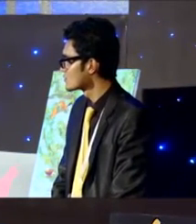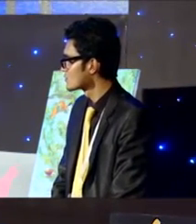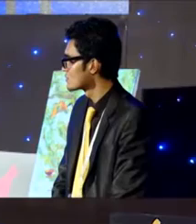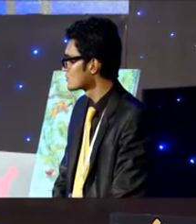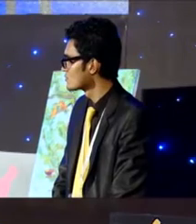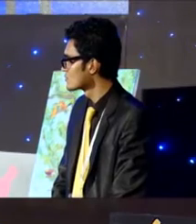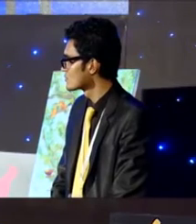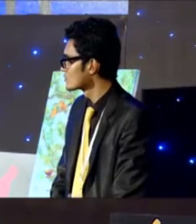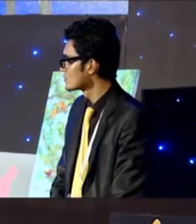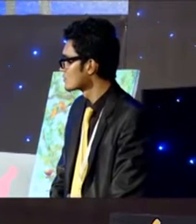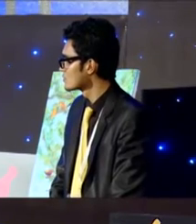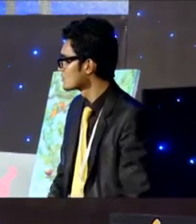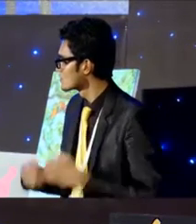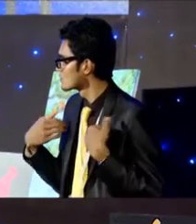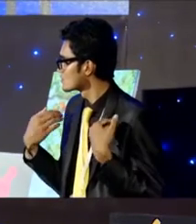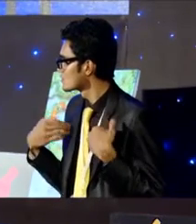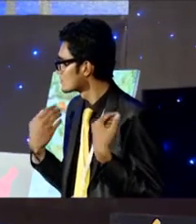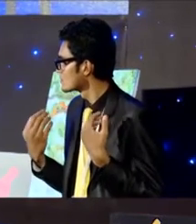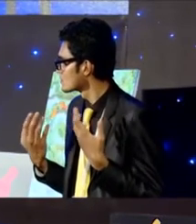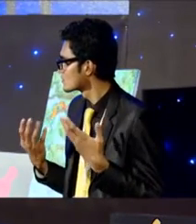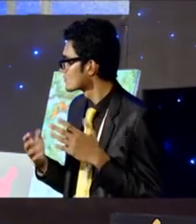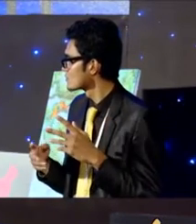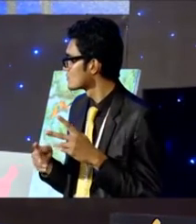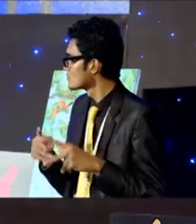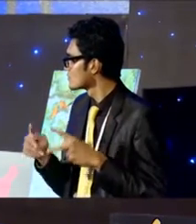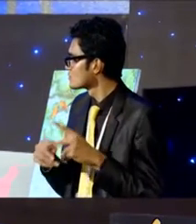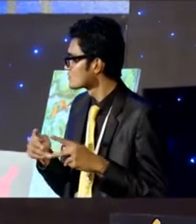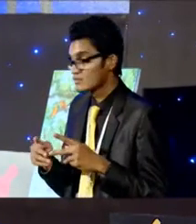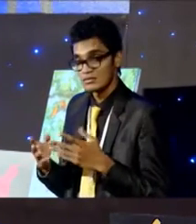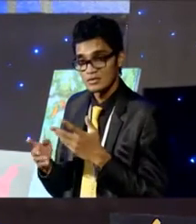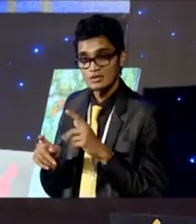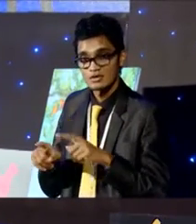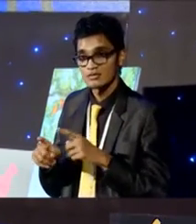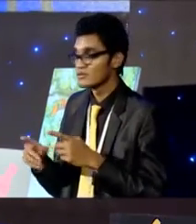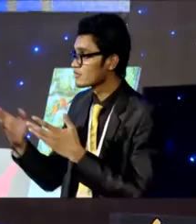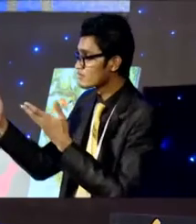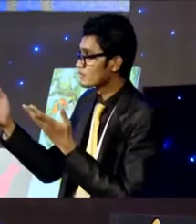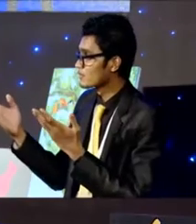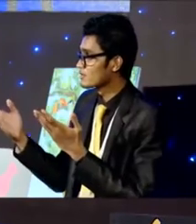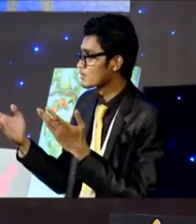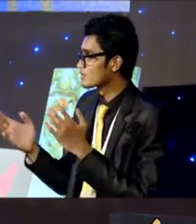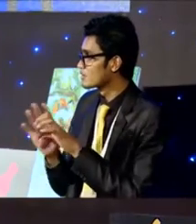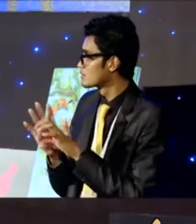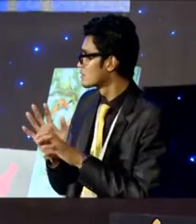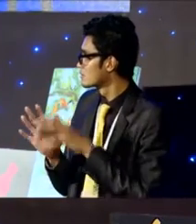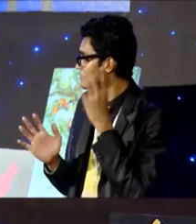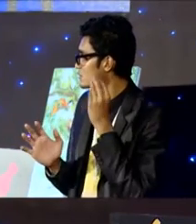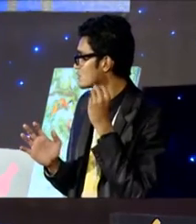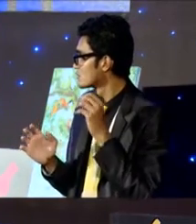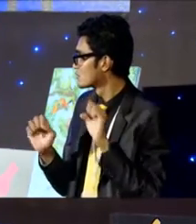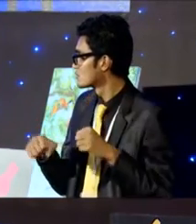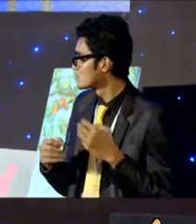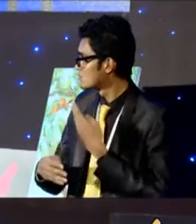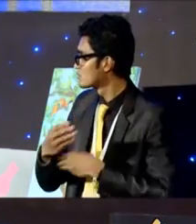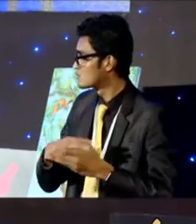people for the testing process. I know that one of them is now working in the design area. So very clearly there is, you should remember it's